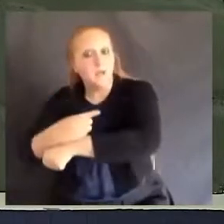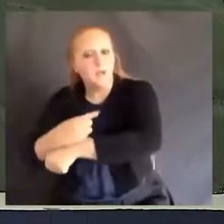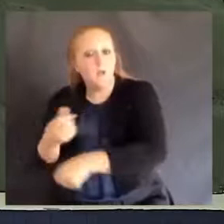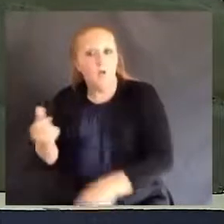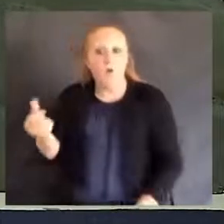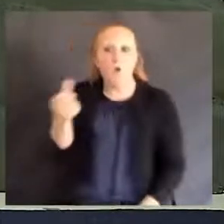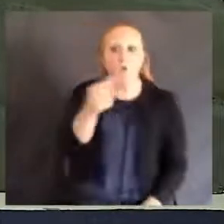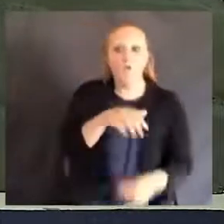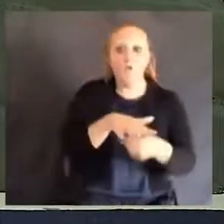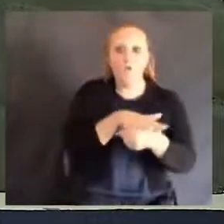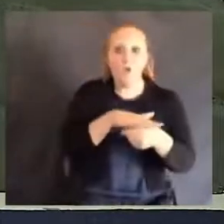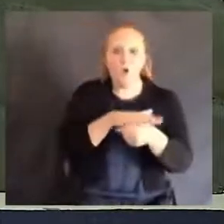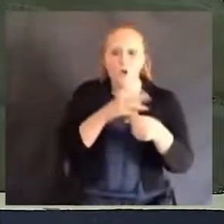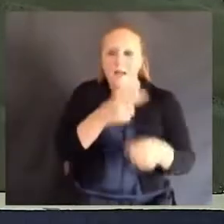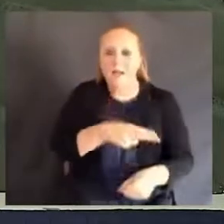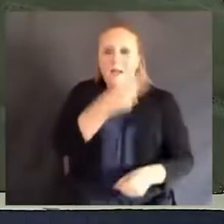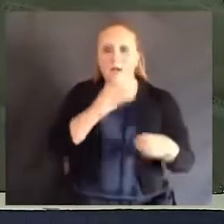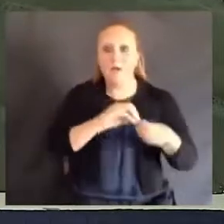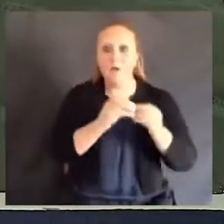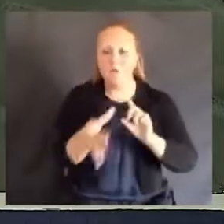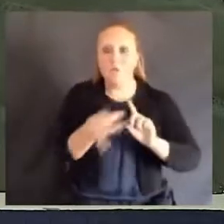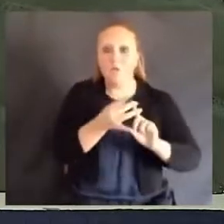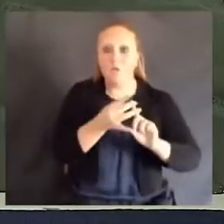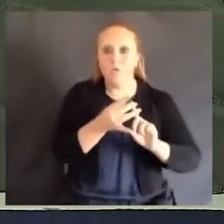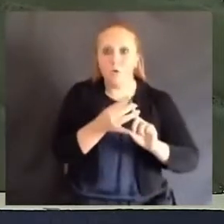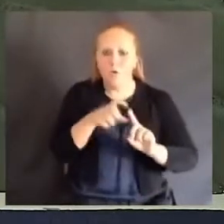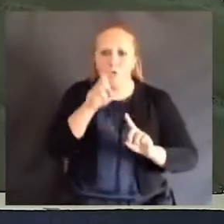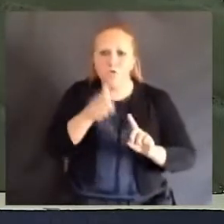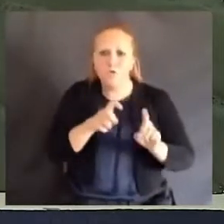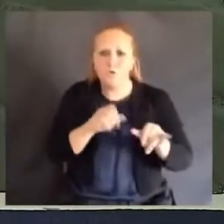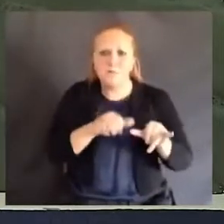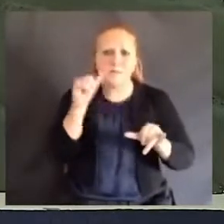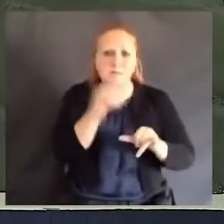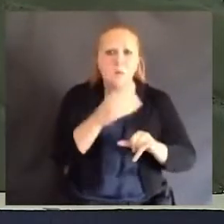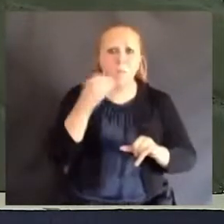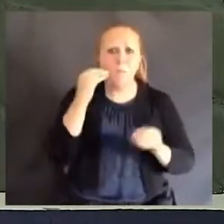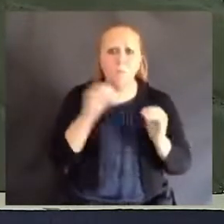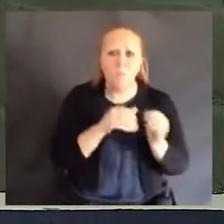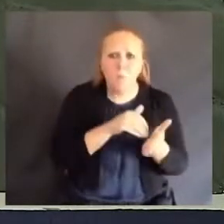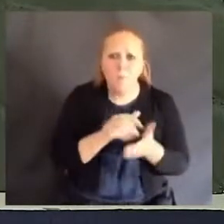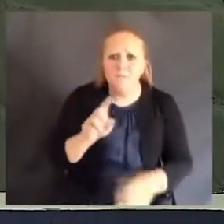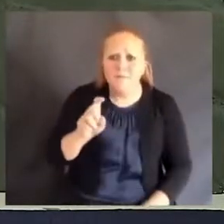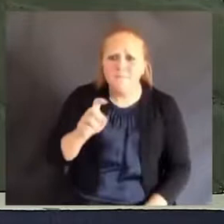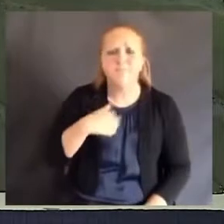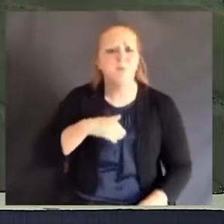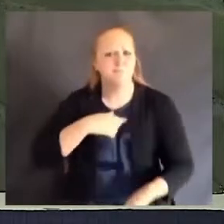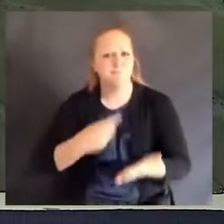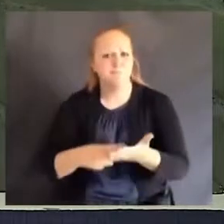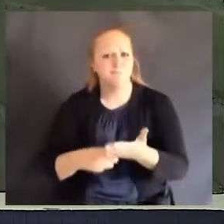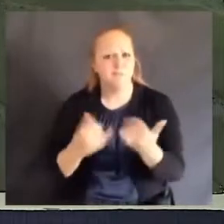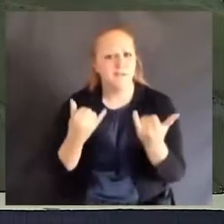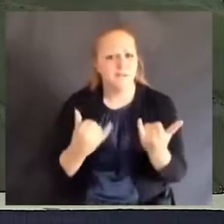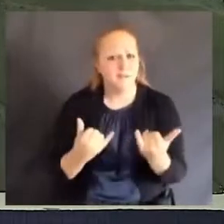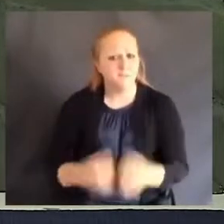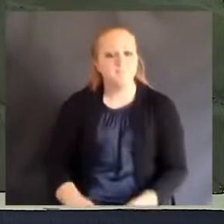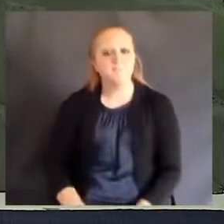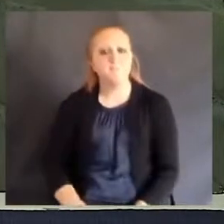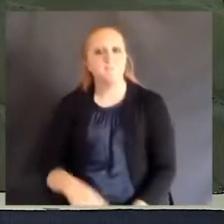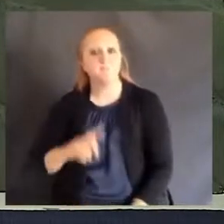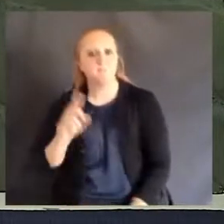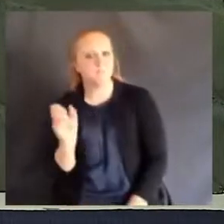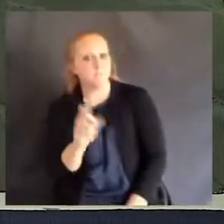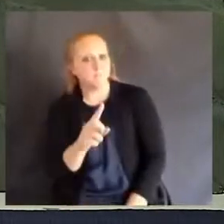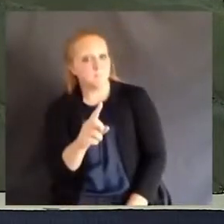rate? Those are all good questions that we're working through now. So also, what would you say to school